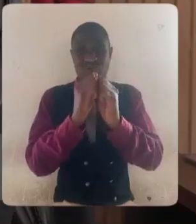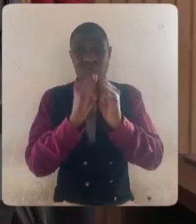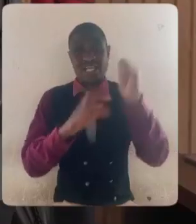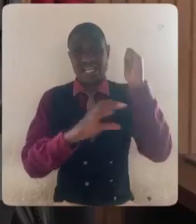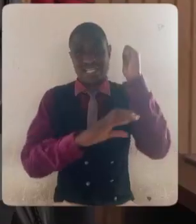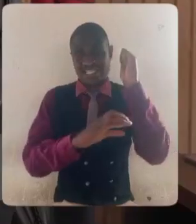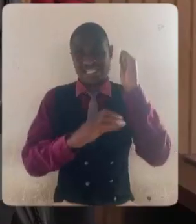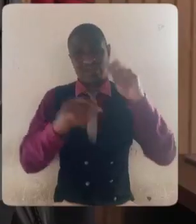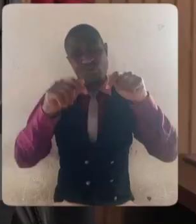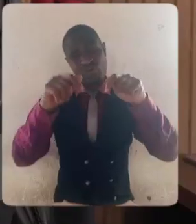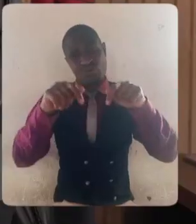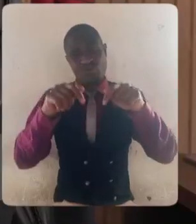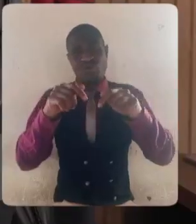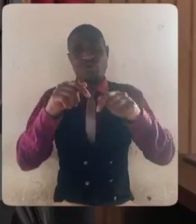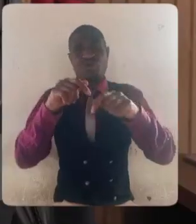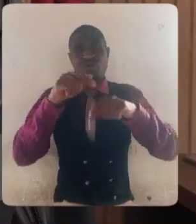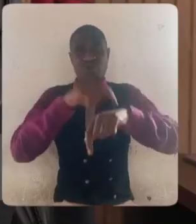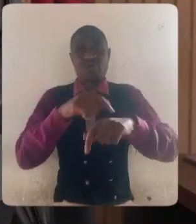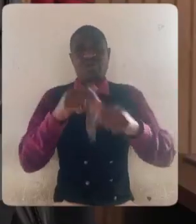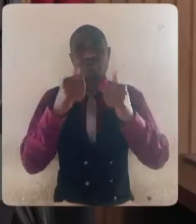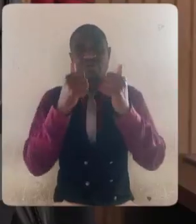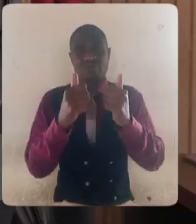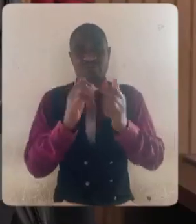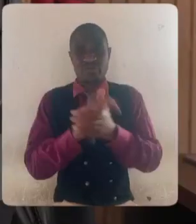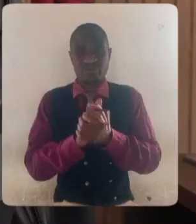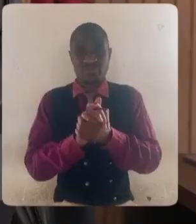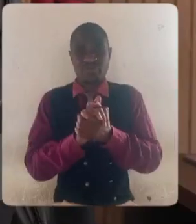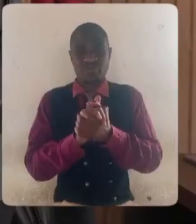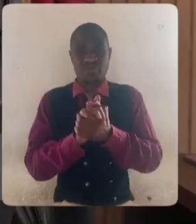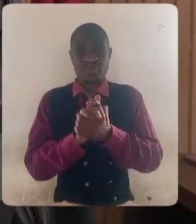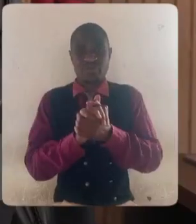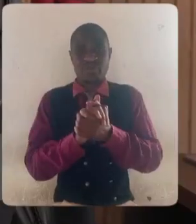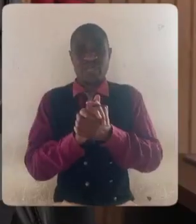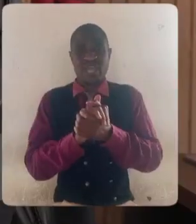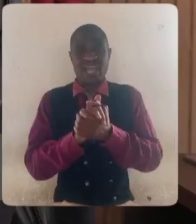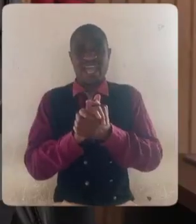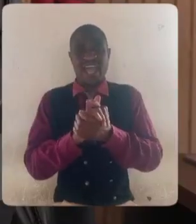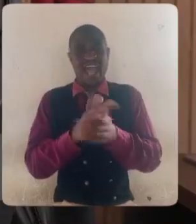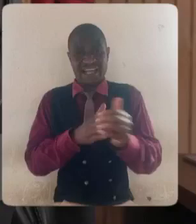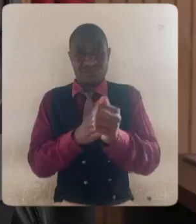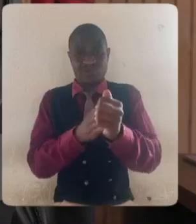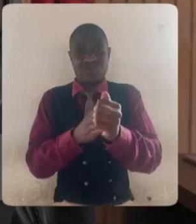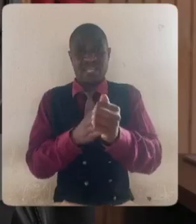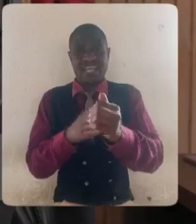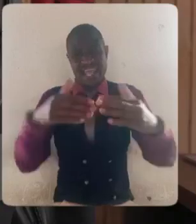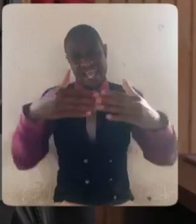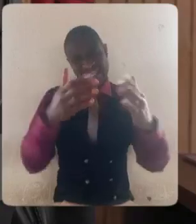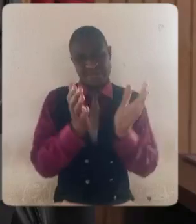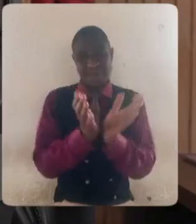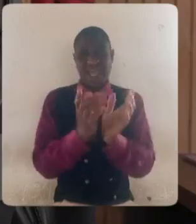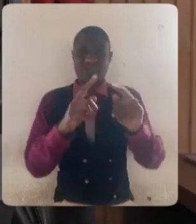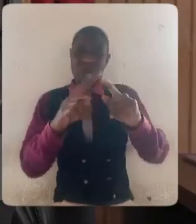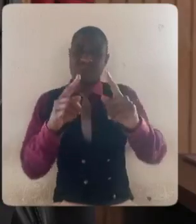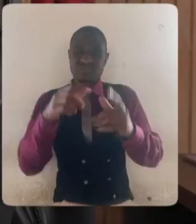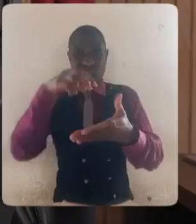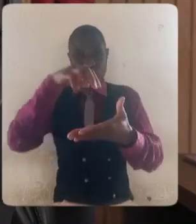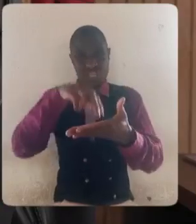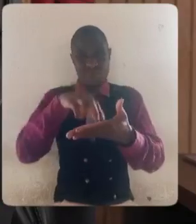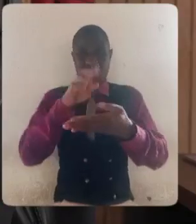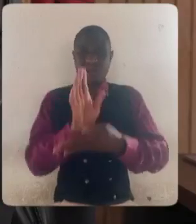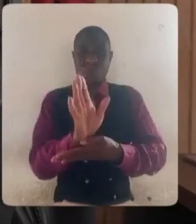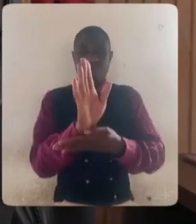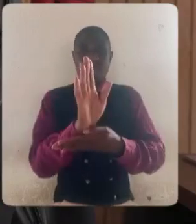Malawians for ensuring a generally peaceful campaign period. As we go to vote tomorrow, let us do so in